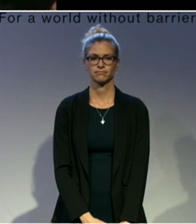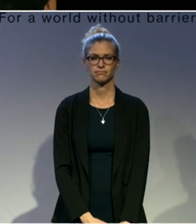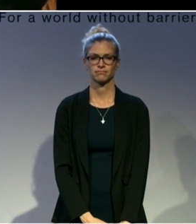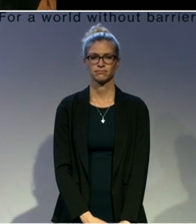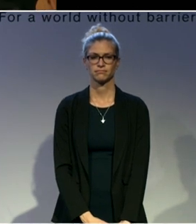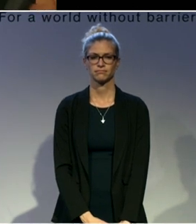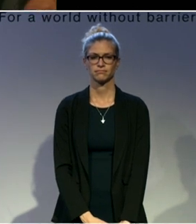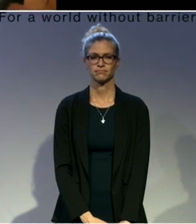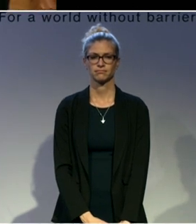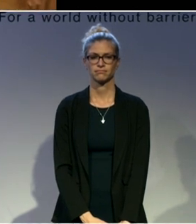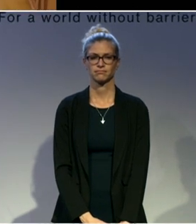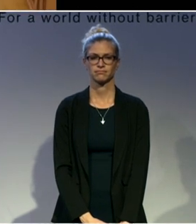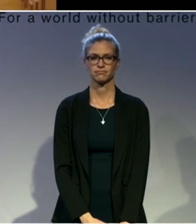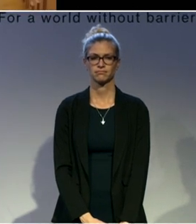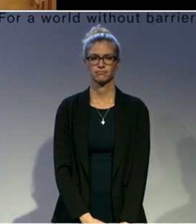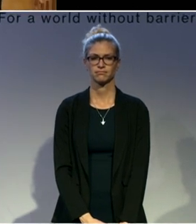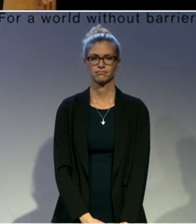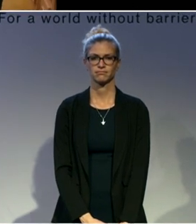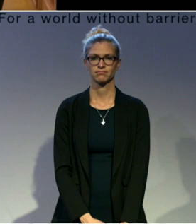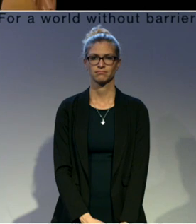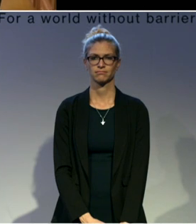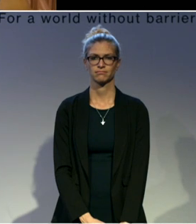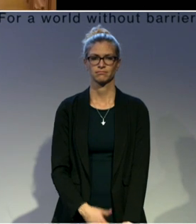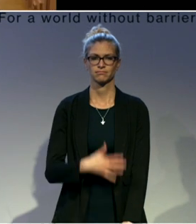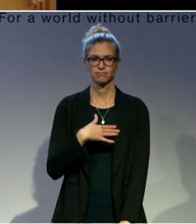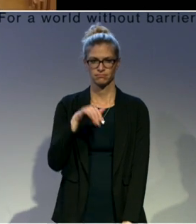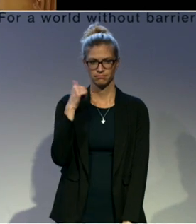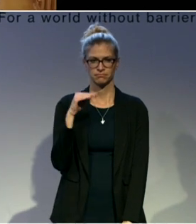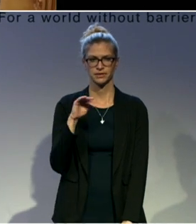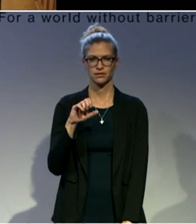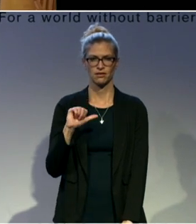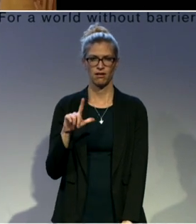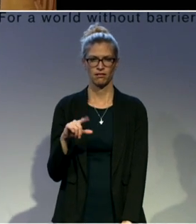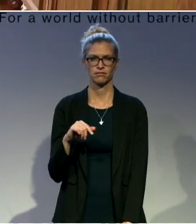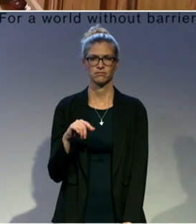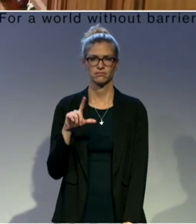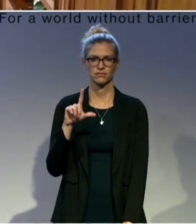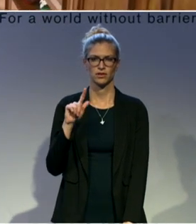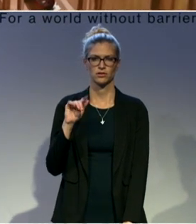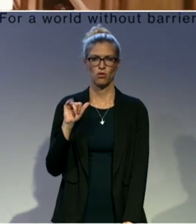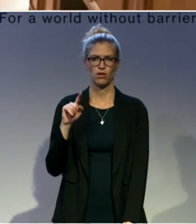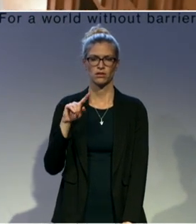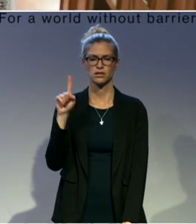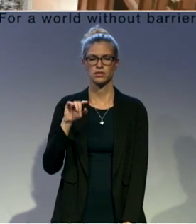name is Mihai. Hello. Hello, Mihai. I can look around? Yes. Thanks.